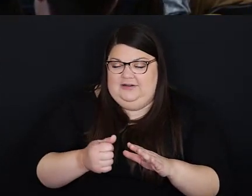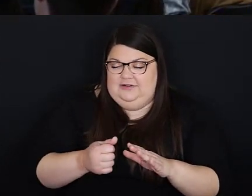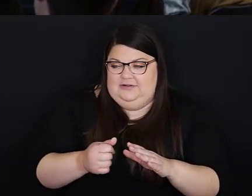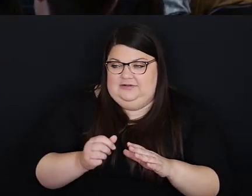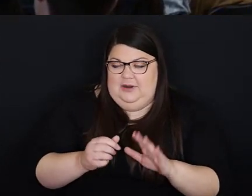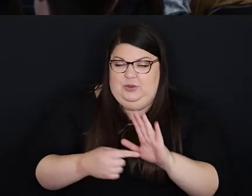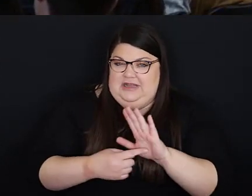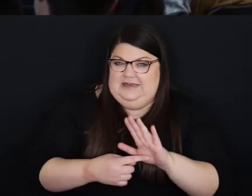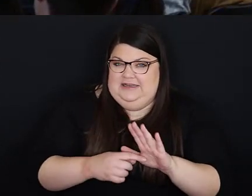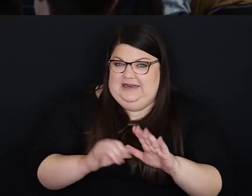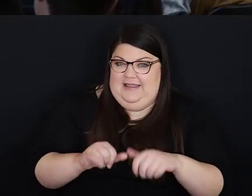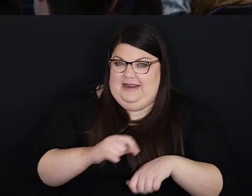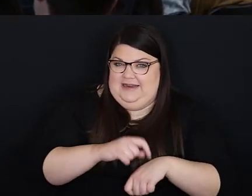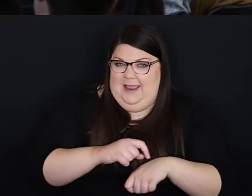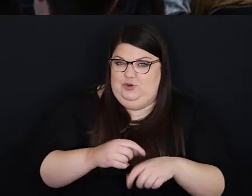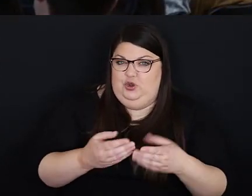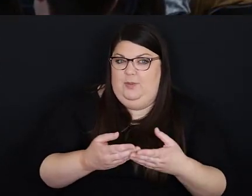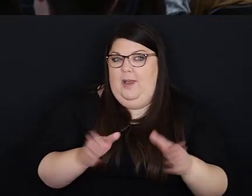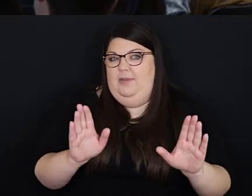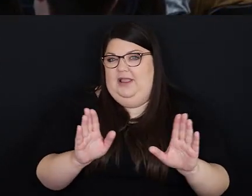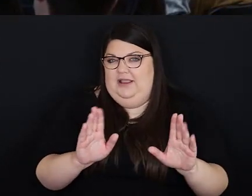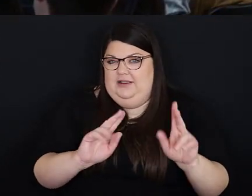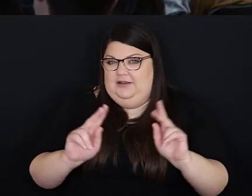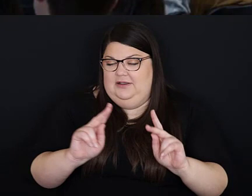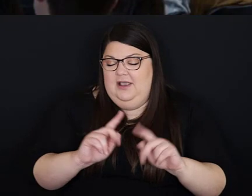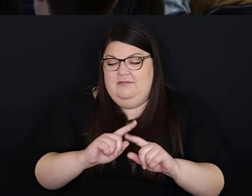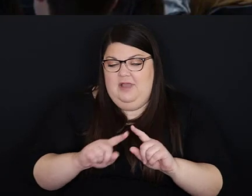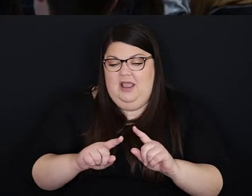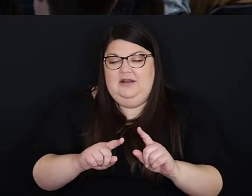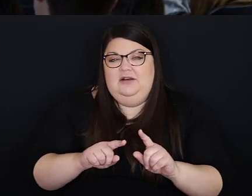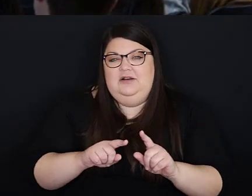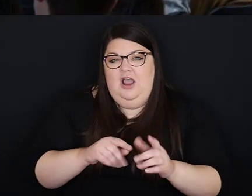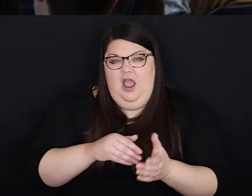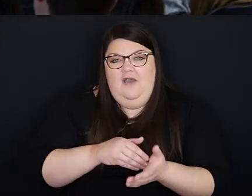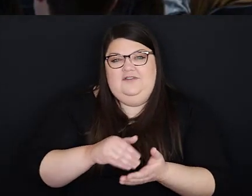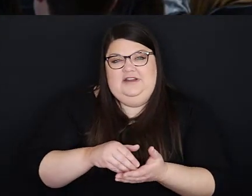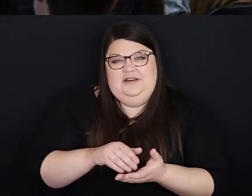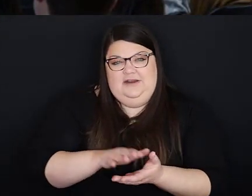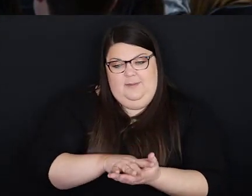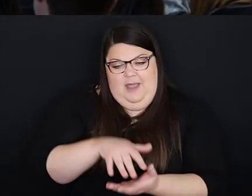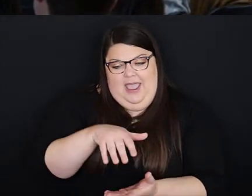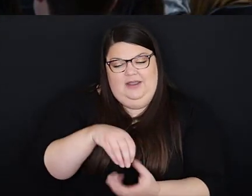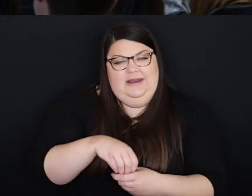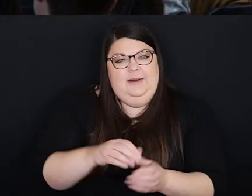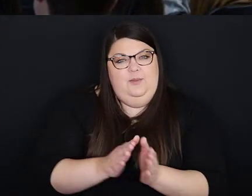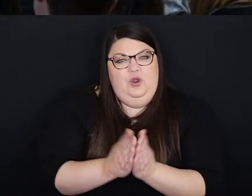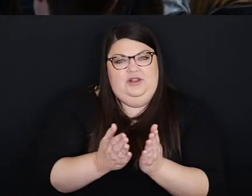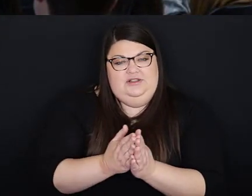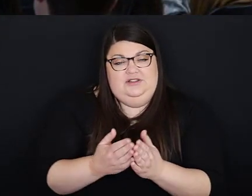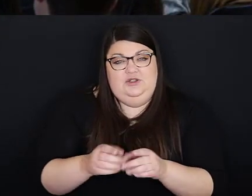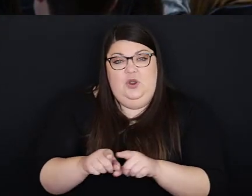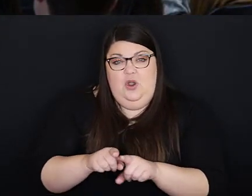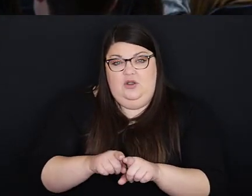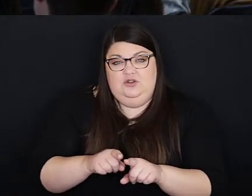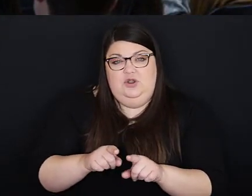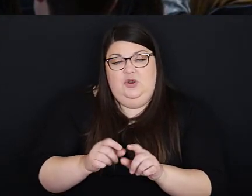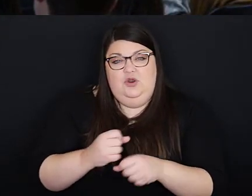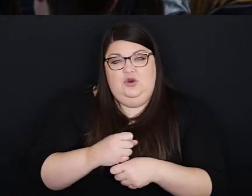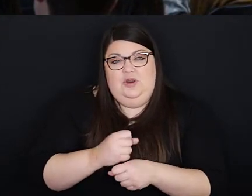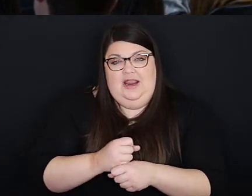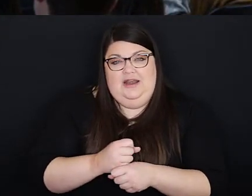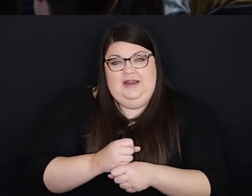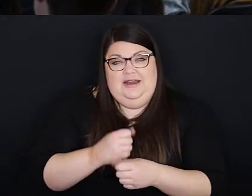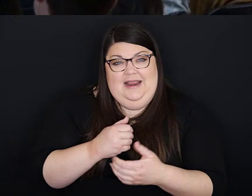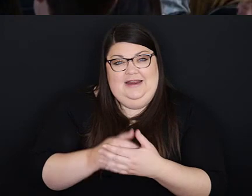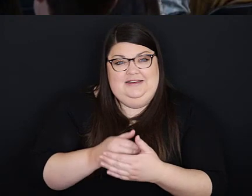presented at that time to a public, but the way they were presented was that they were often compiled in books. So you actually created also, with this quite intimate